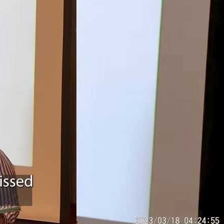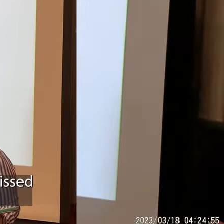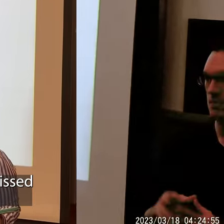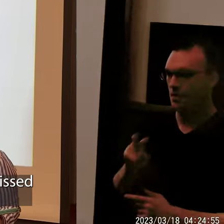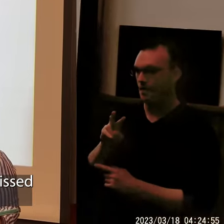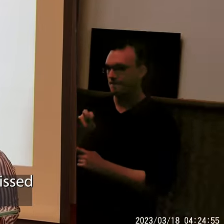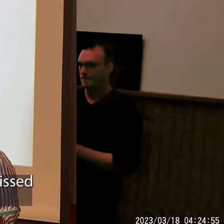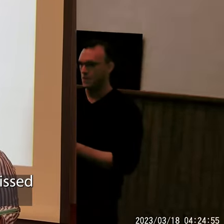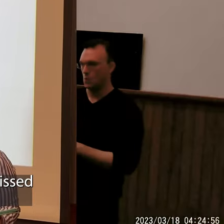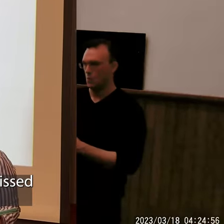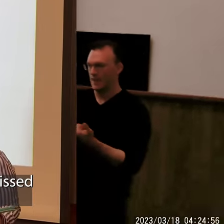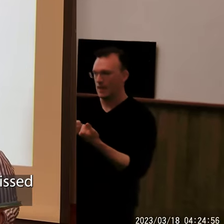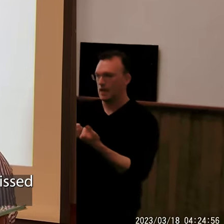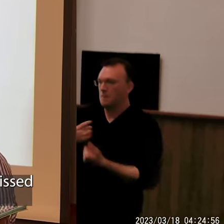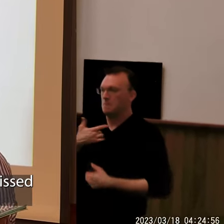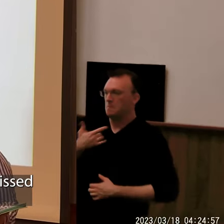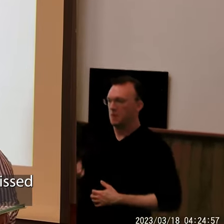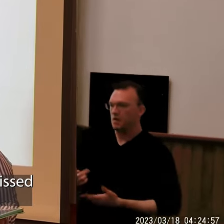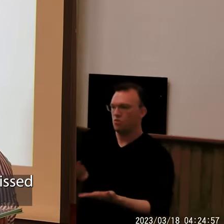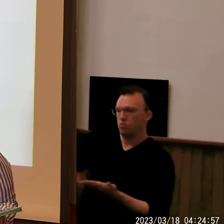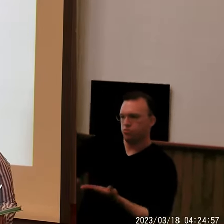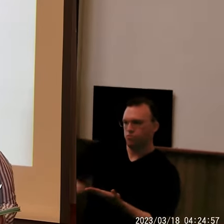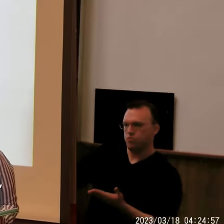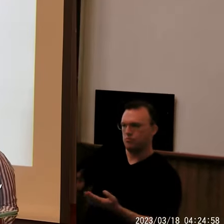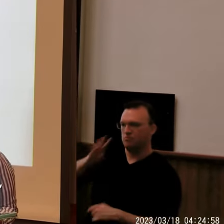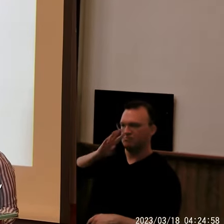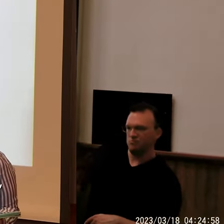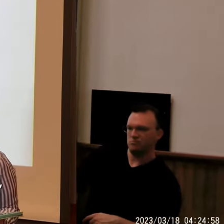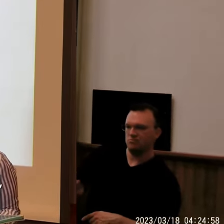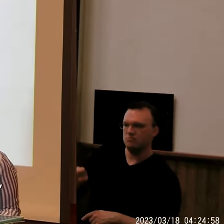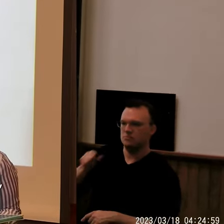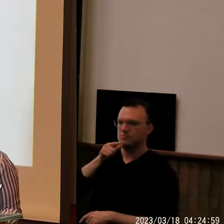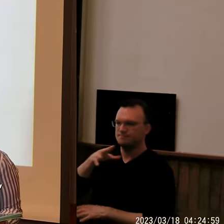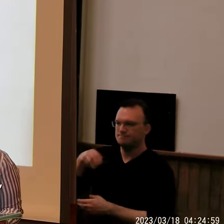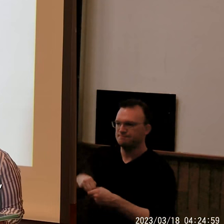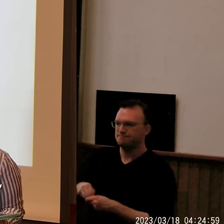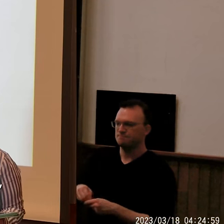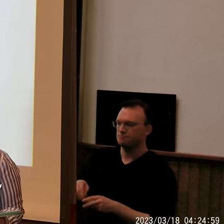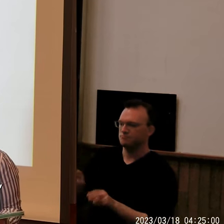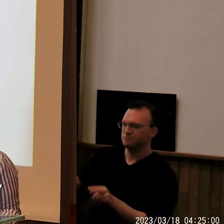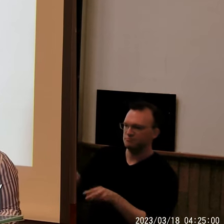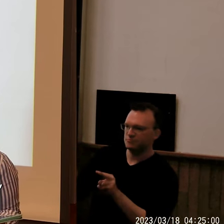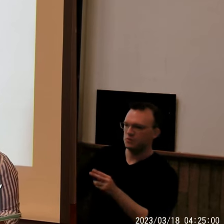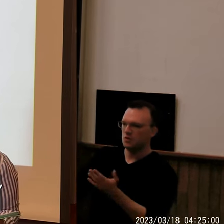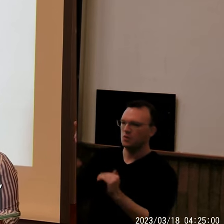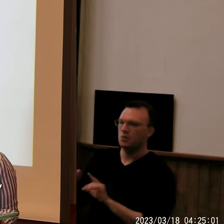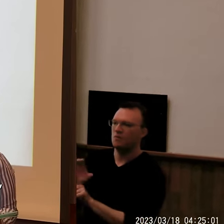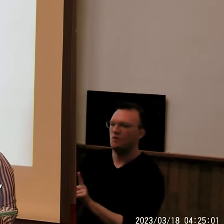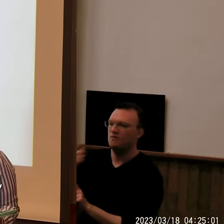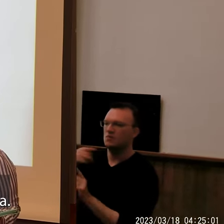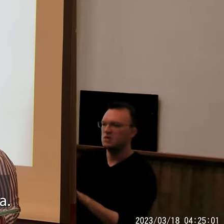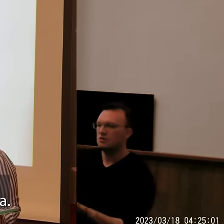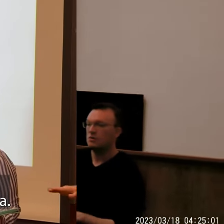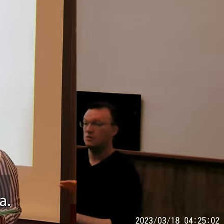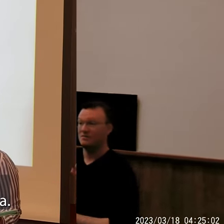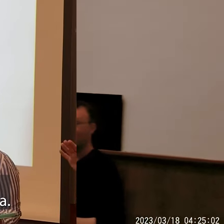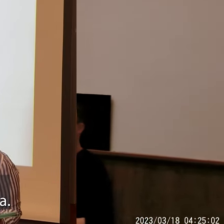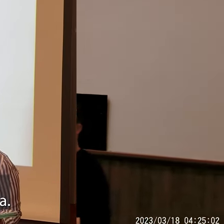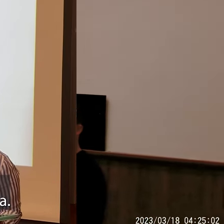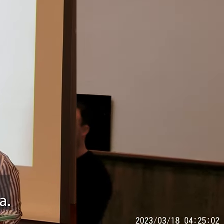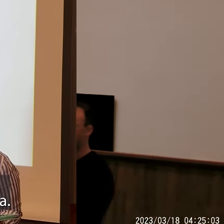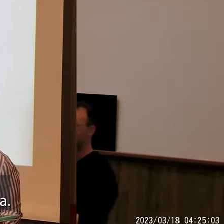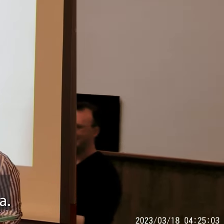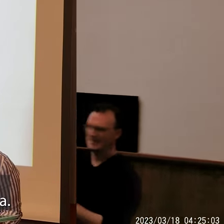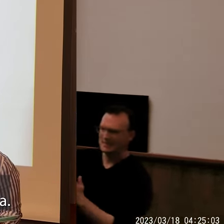Video games are often dismissed or overlooked as being low culture or for kids, but they are actually a really